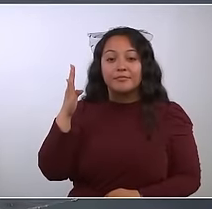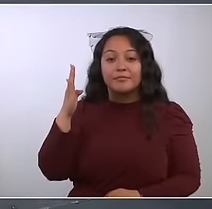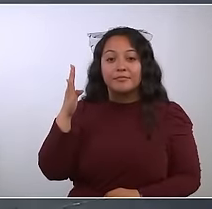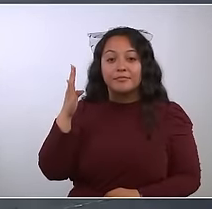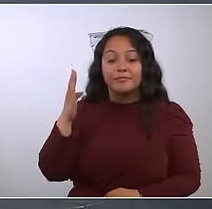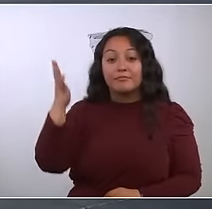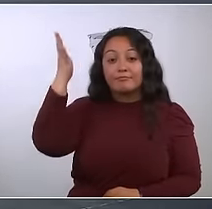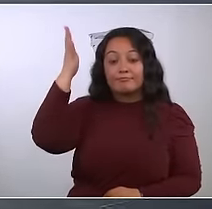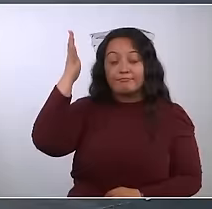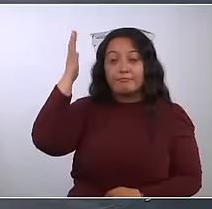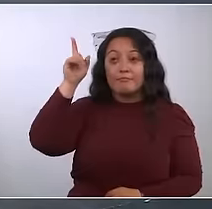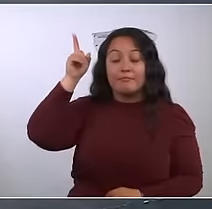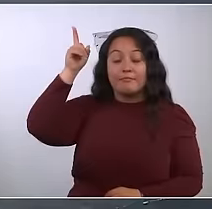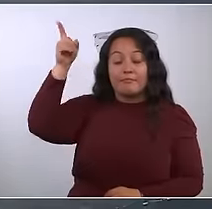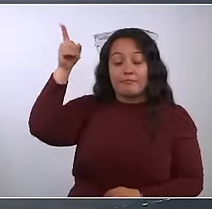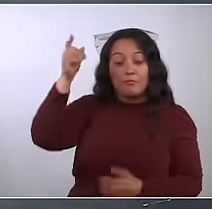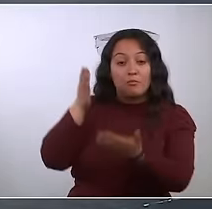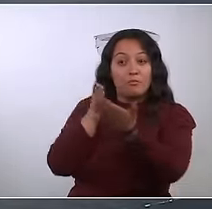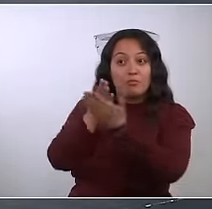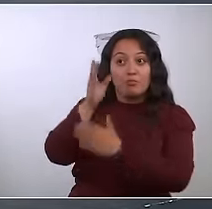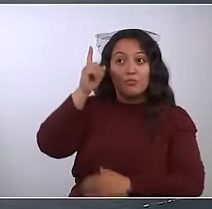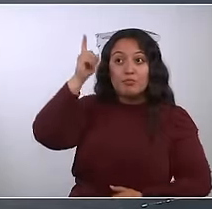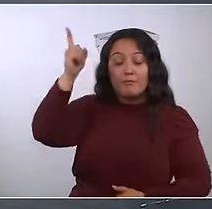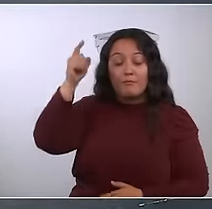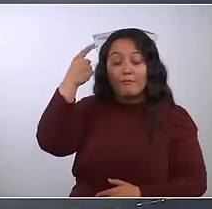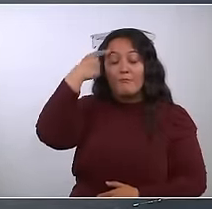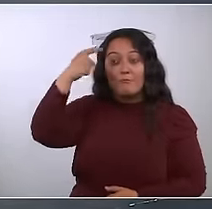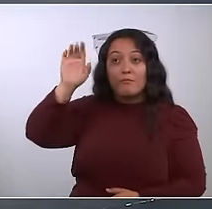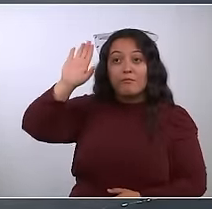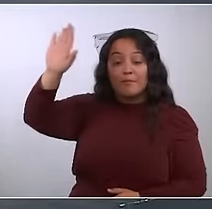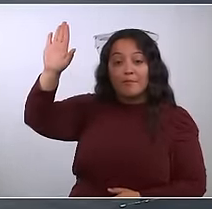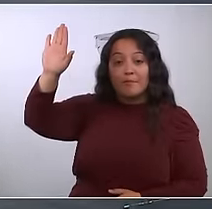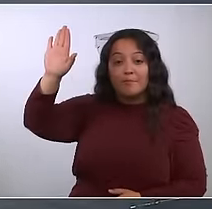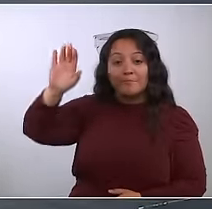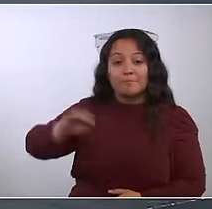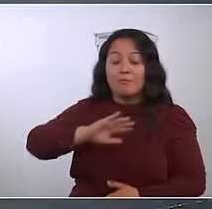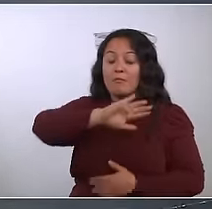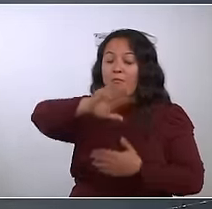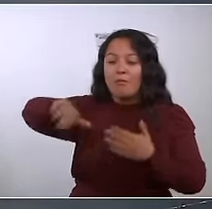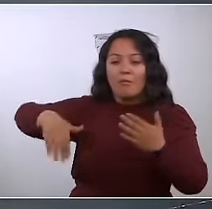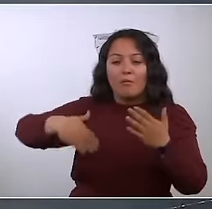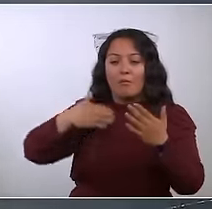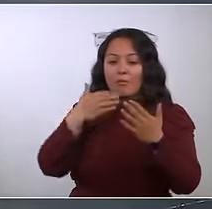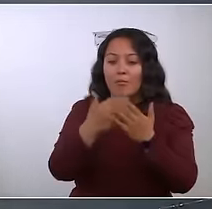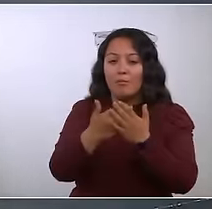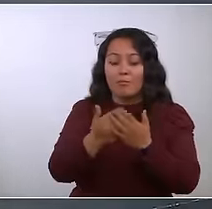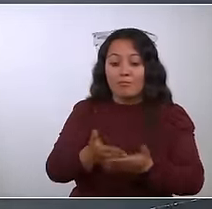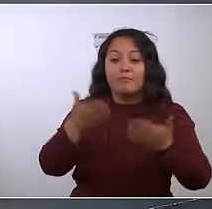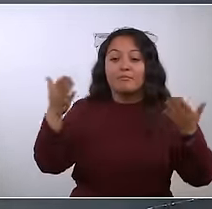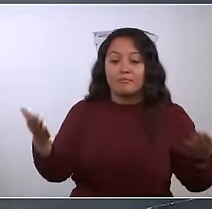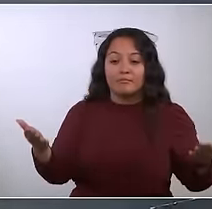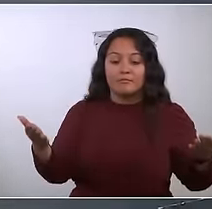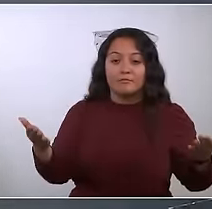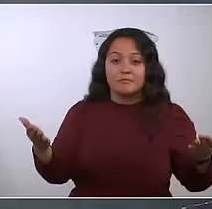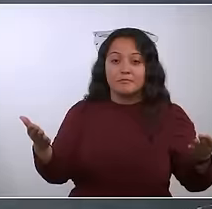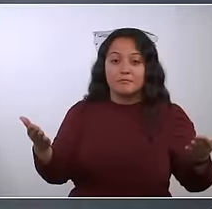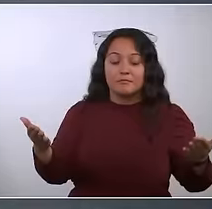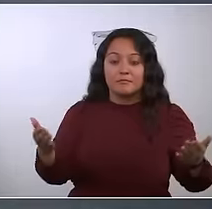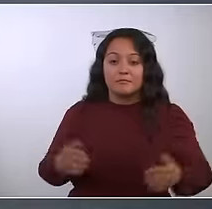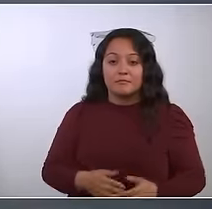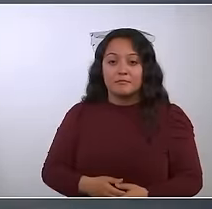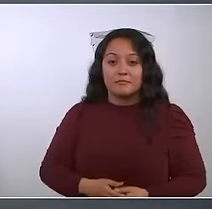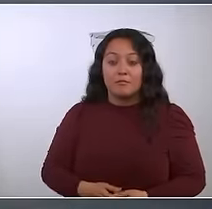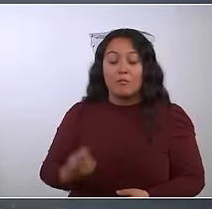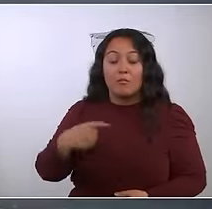Porque de él, for of him, y por él, and through him, y para él, and to him, son todas are all las cosas. Things. De él,